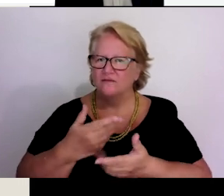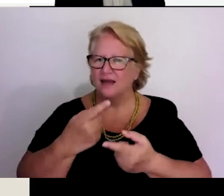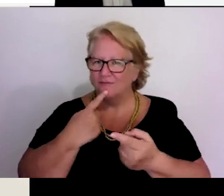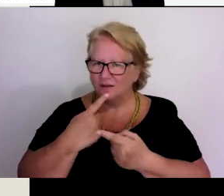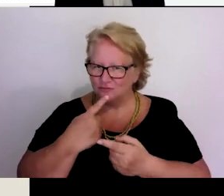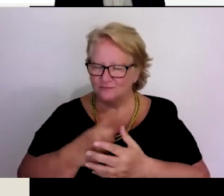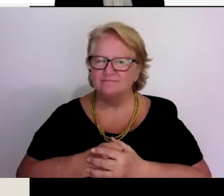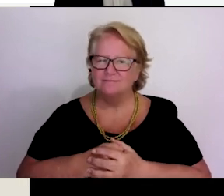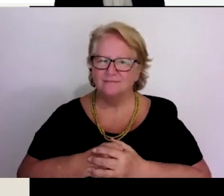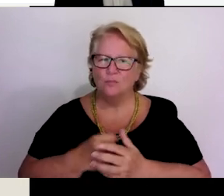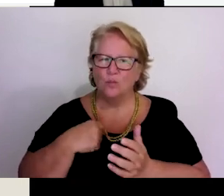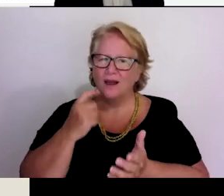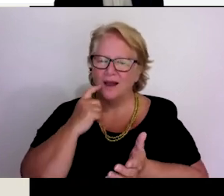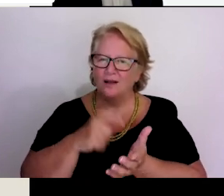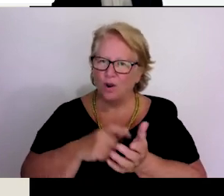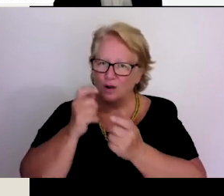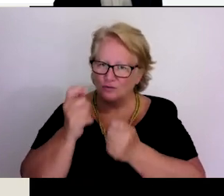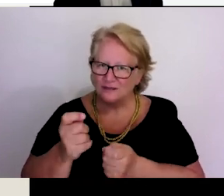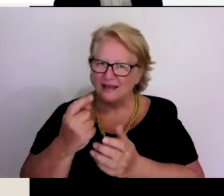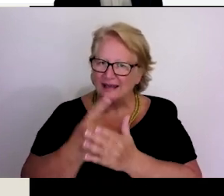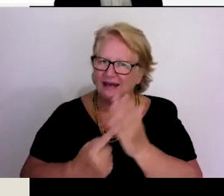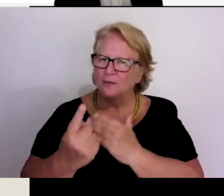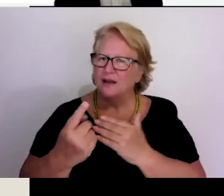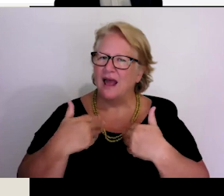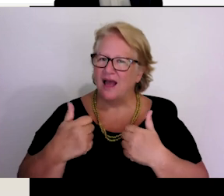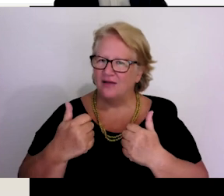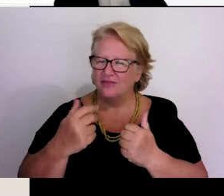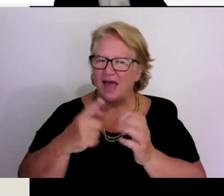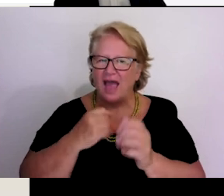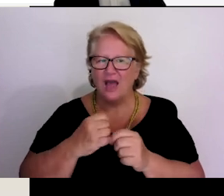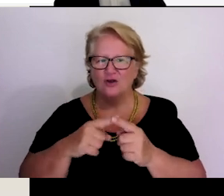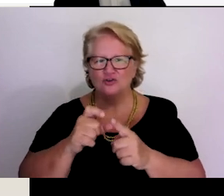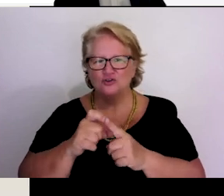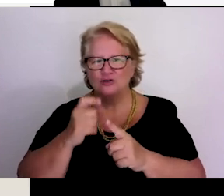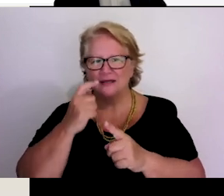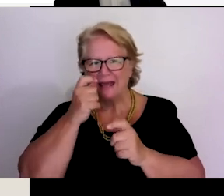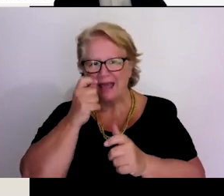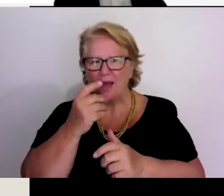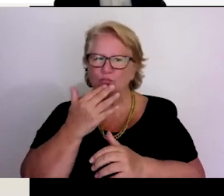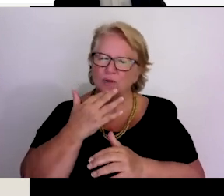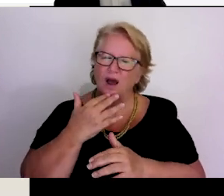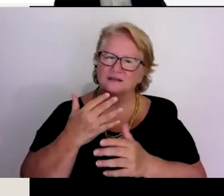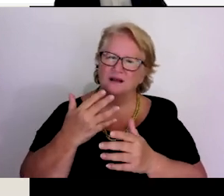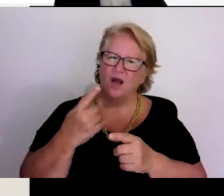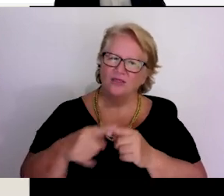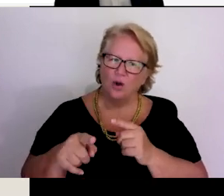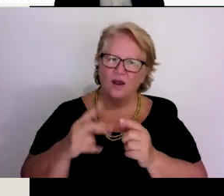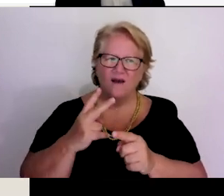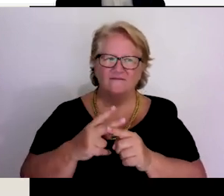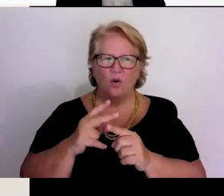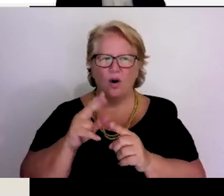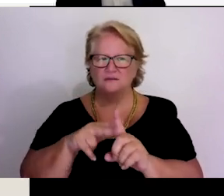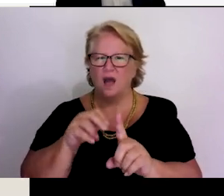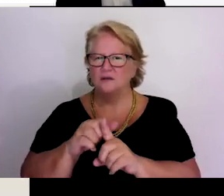with. And we acknowledge the Independent Health and Aged Care Pricing Authority for providing us with information about diagnostic codes that